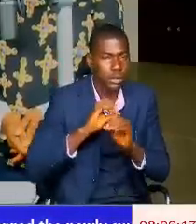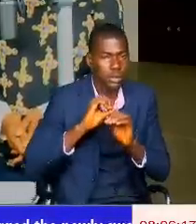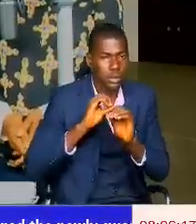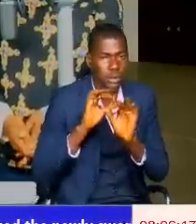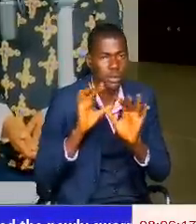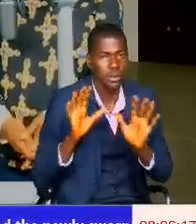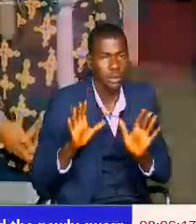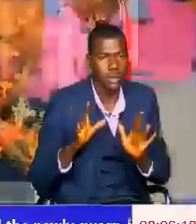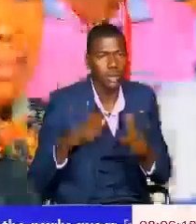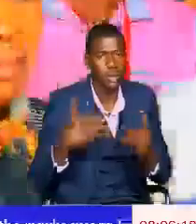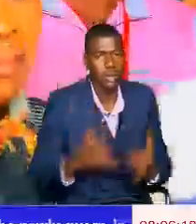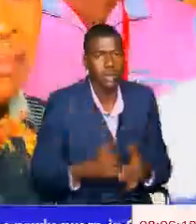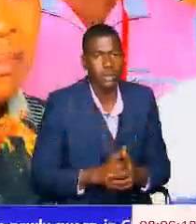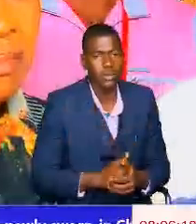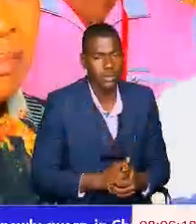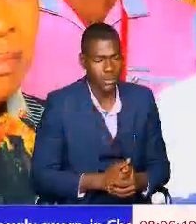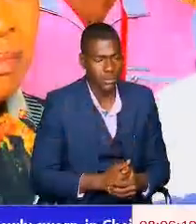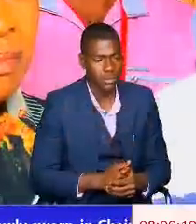Now,